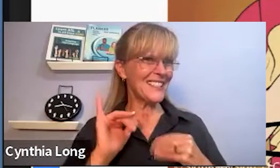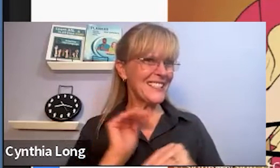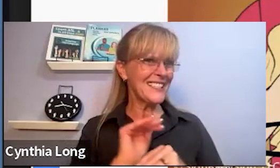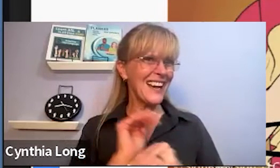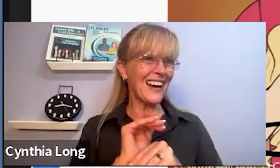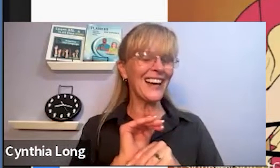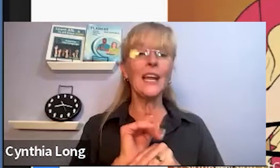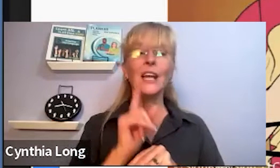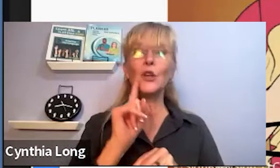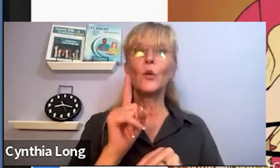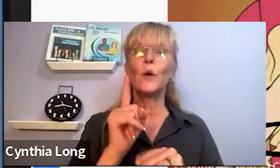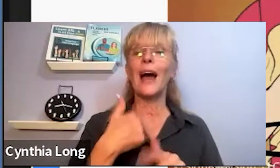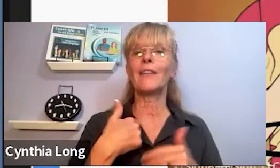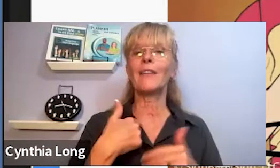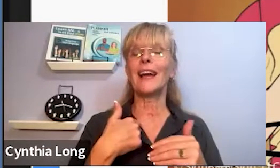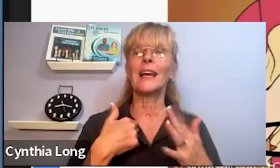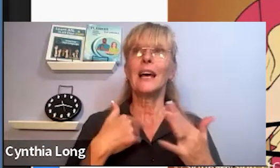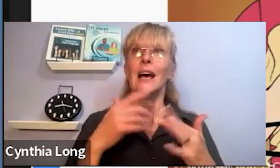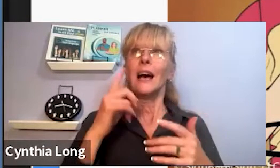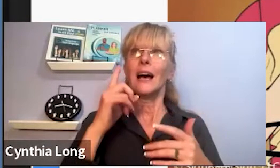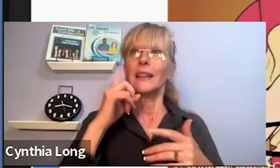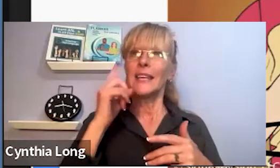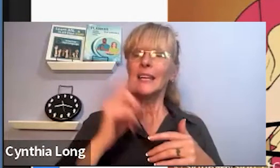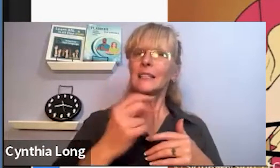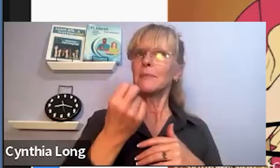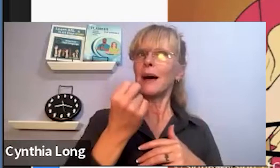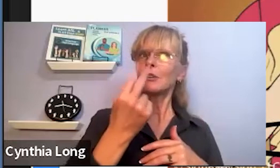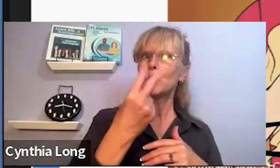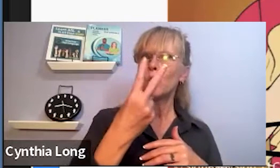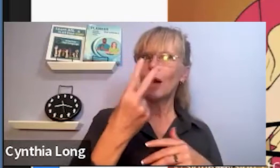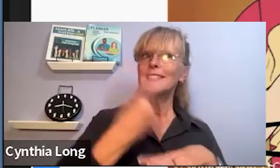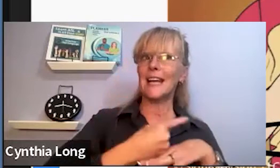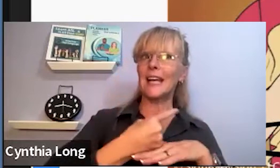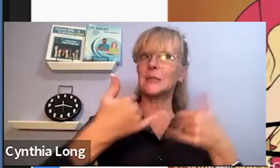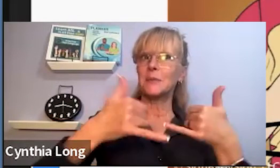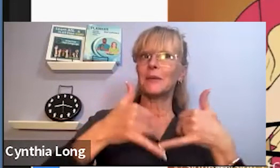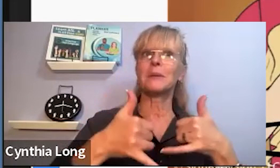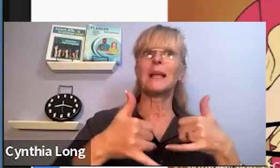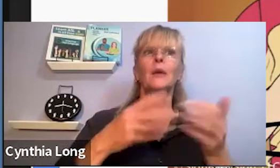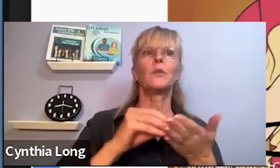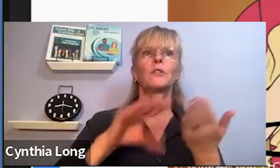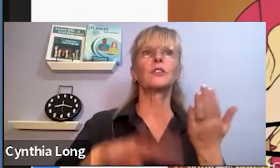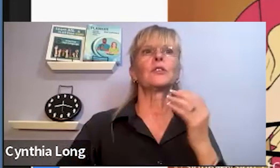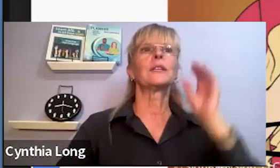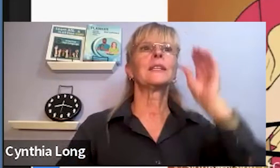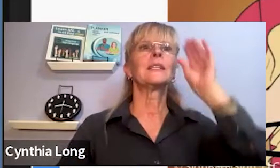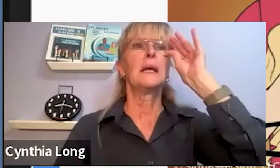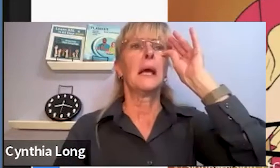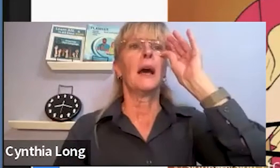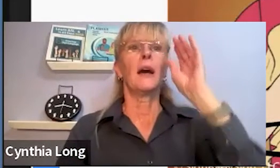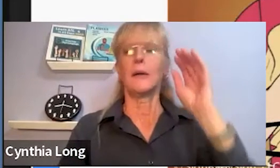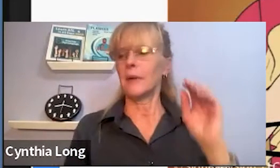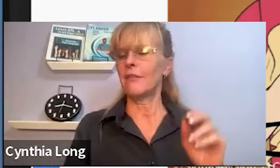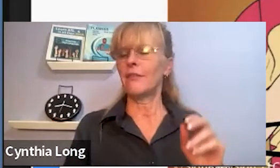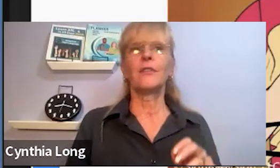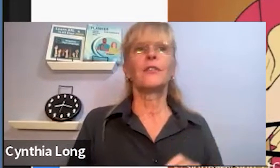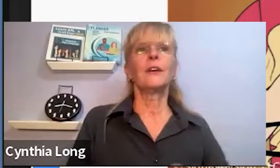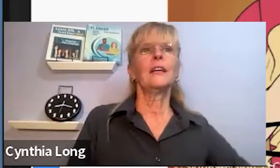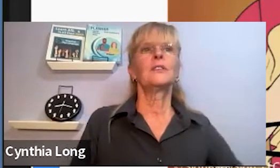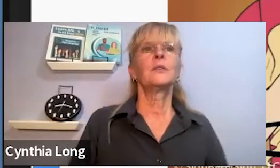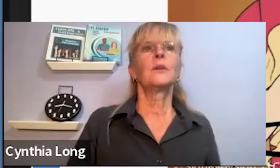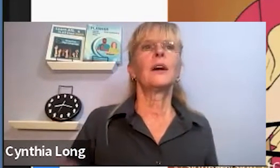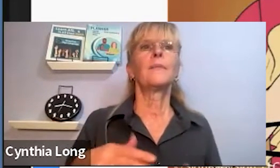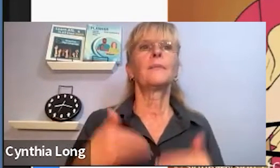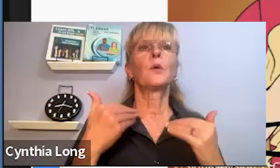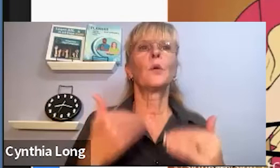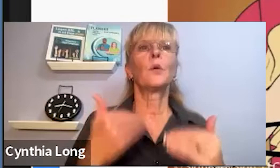receive this tonight, and you'll have like, I think it's about 12 days to be able to play it with your students. And feel